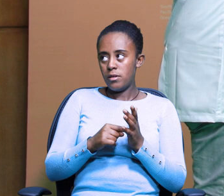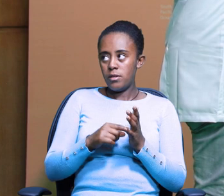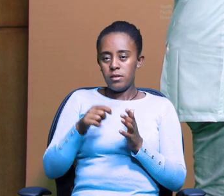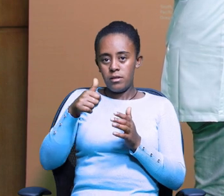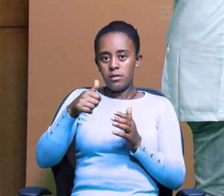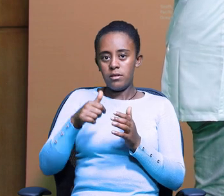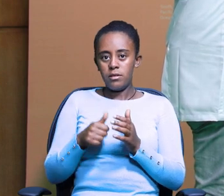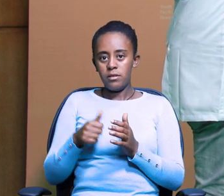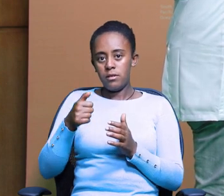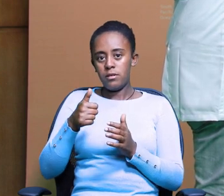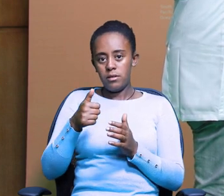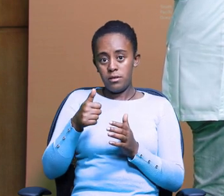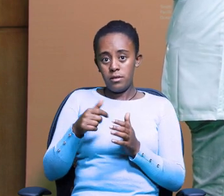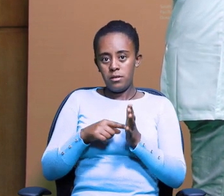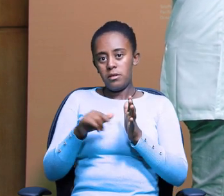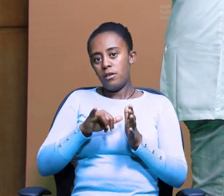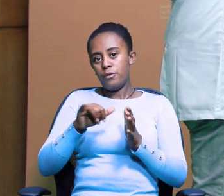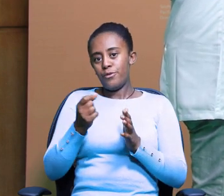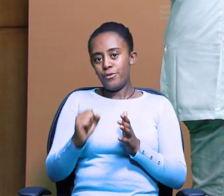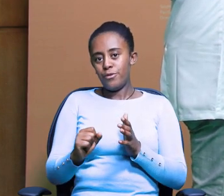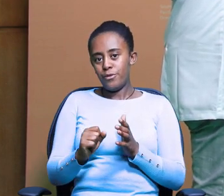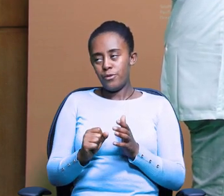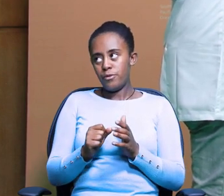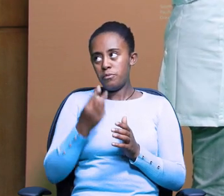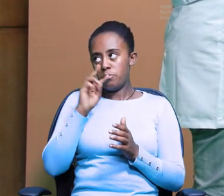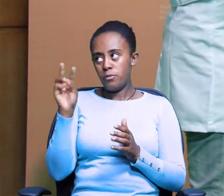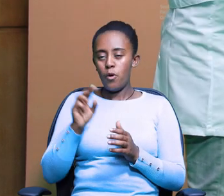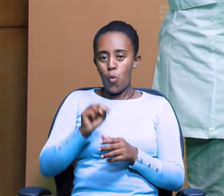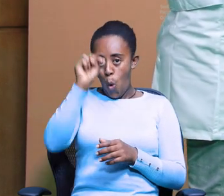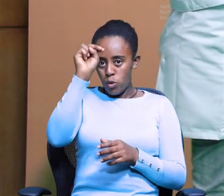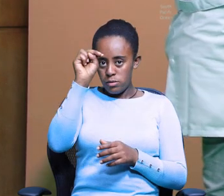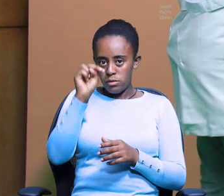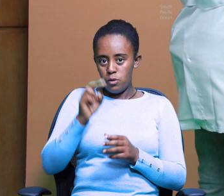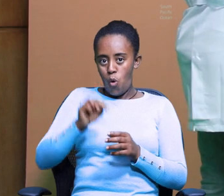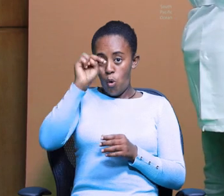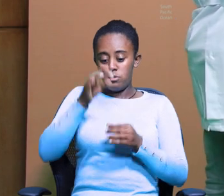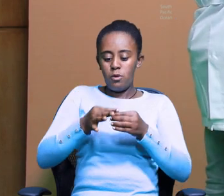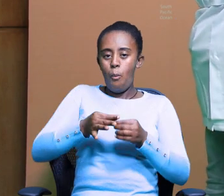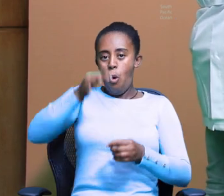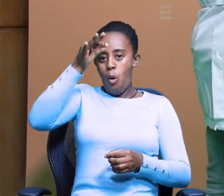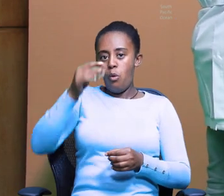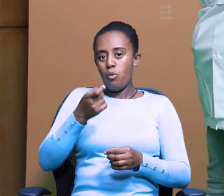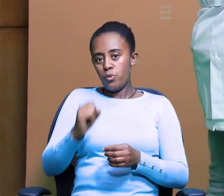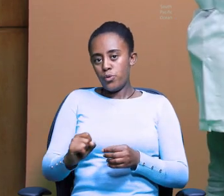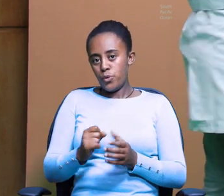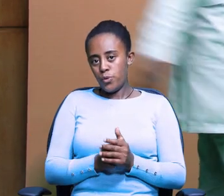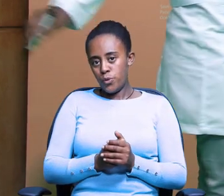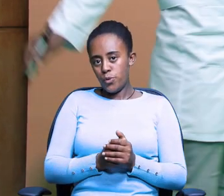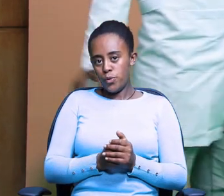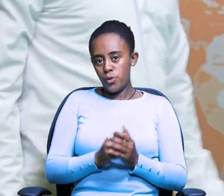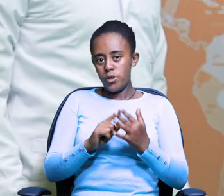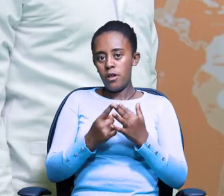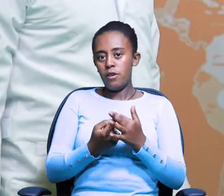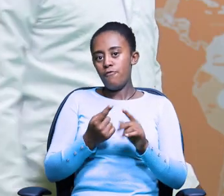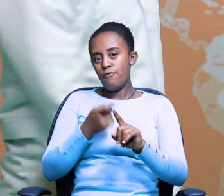current, my finger thumb shows the direction of the north pole of the magnet. Z is the north pole of the magnet. The north pole of the magnet starts